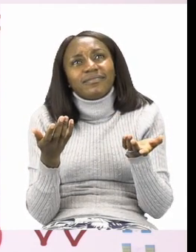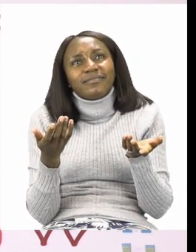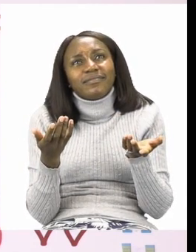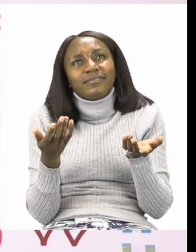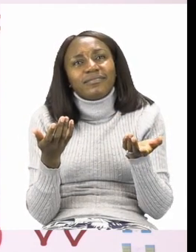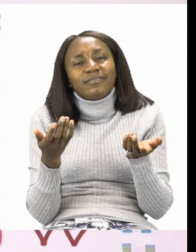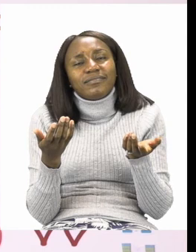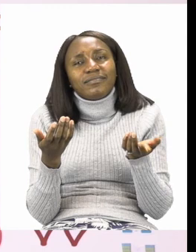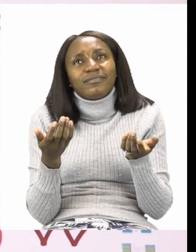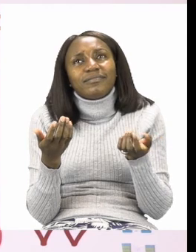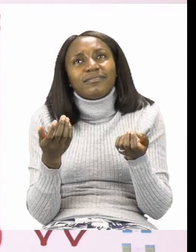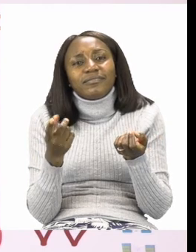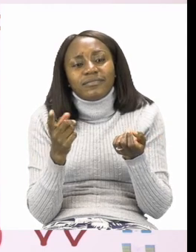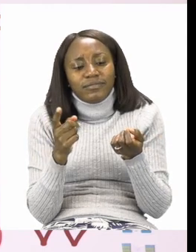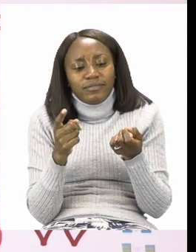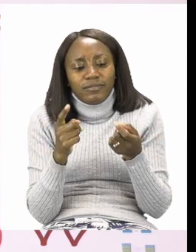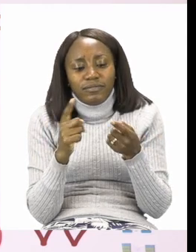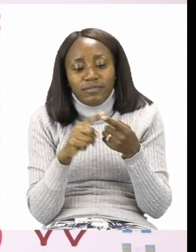13, 14,